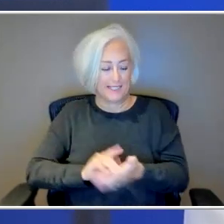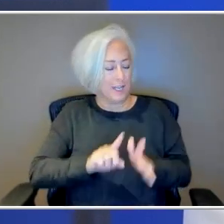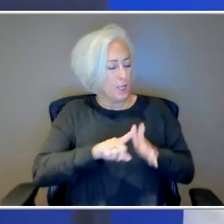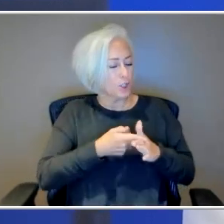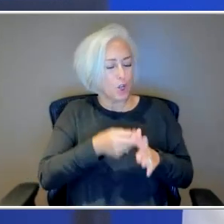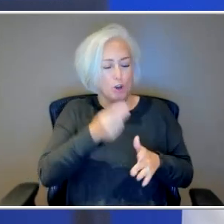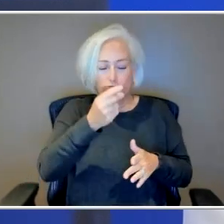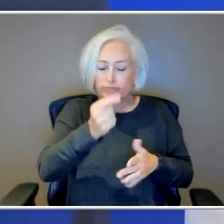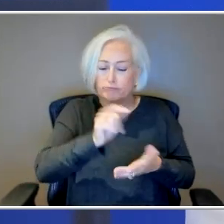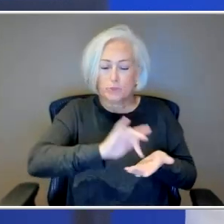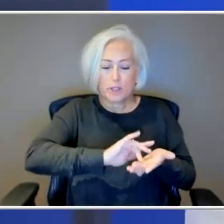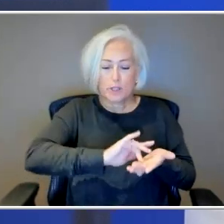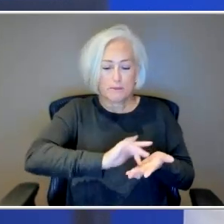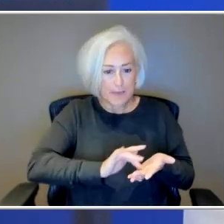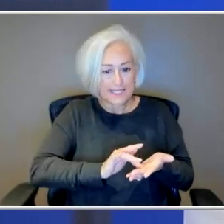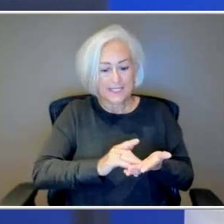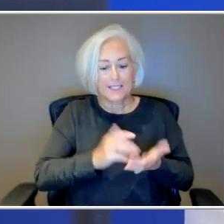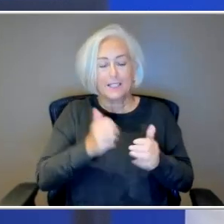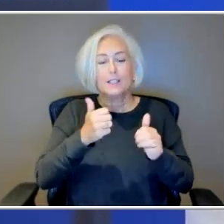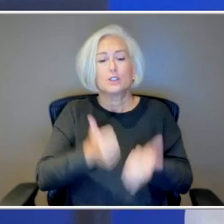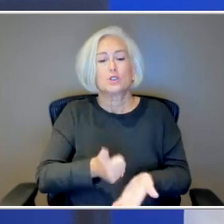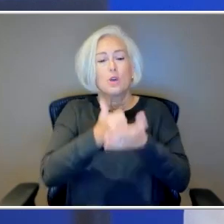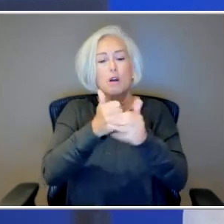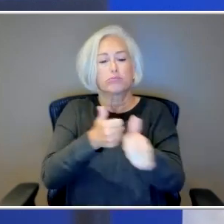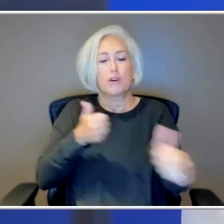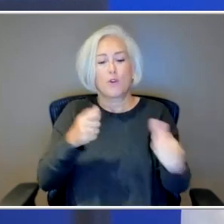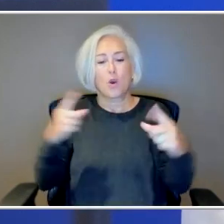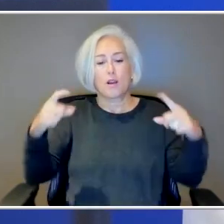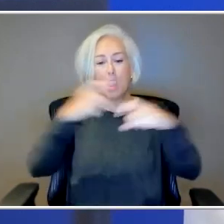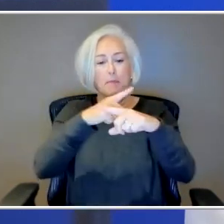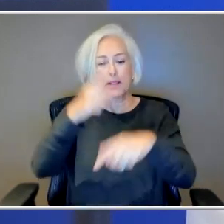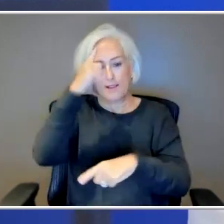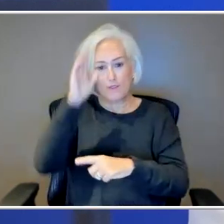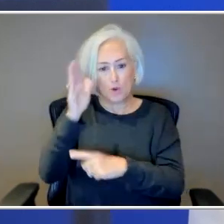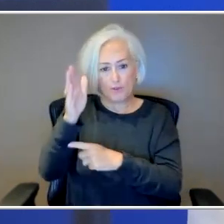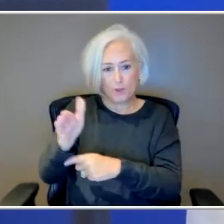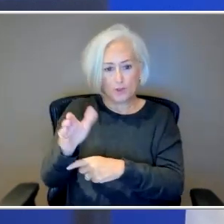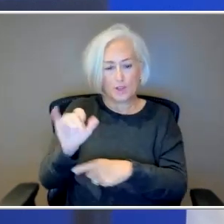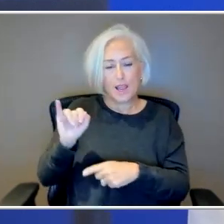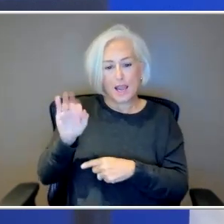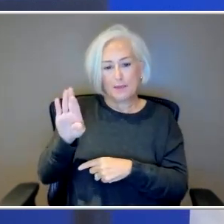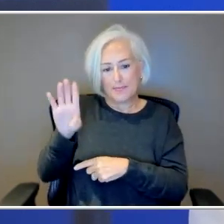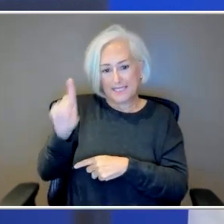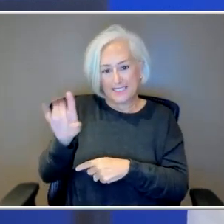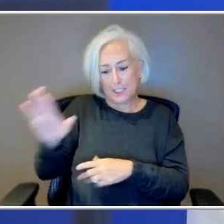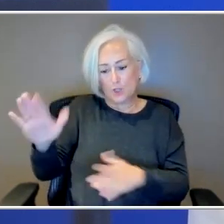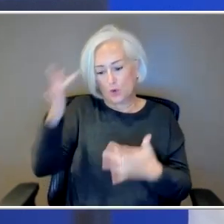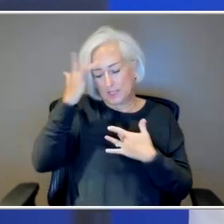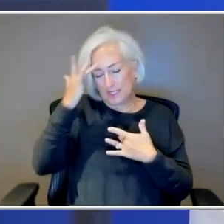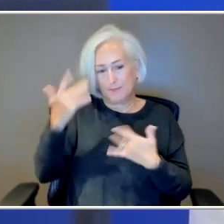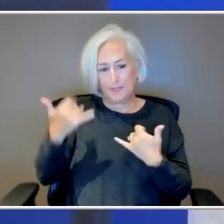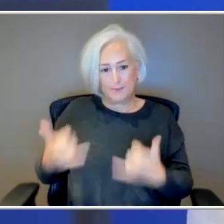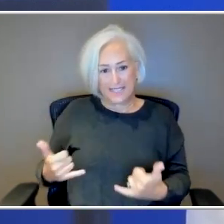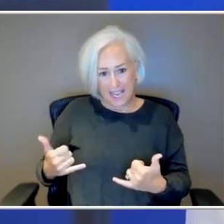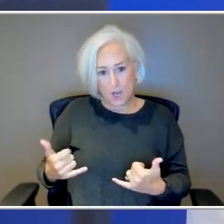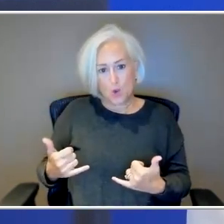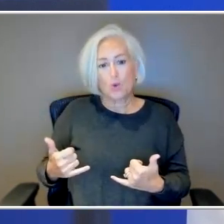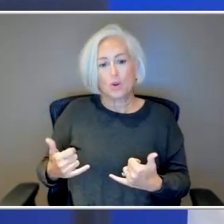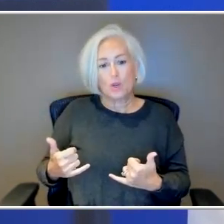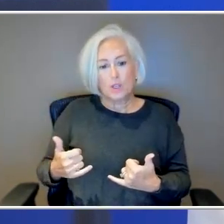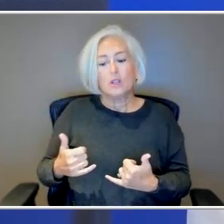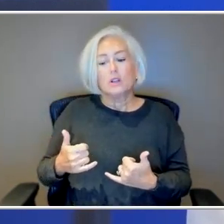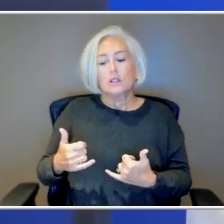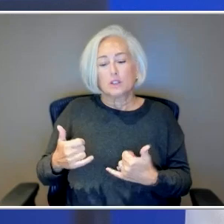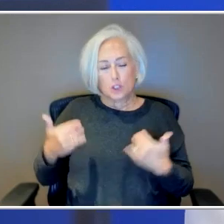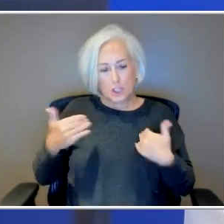future. I want also people to know that our IBD center is probably now actually is fully equipped with IBD physicians who are specialized in IBD